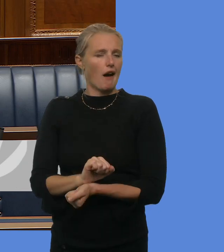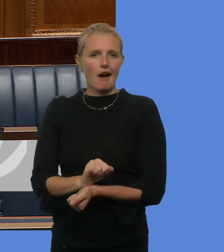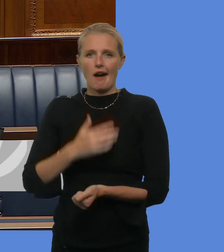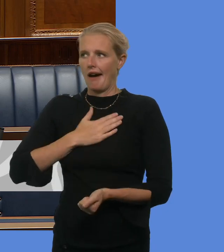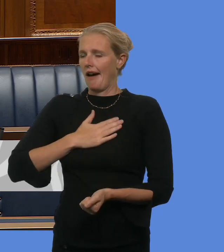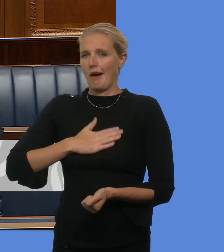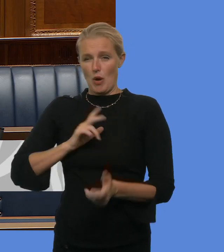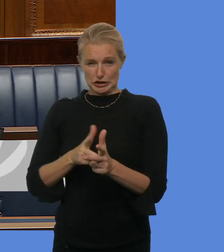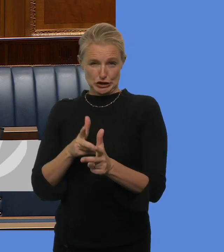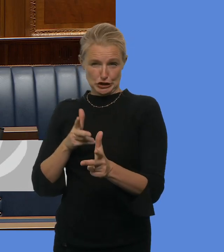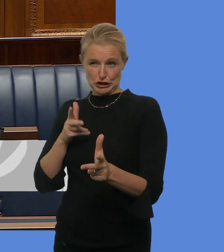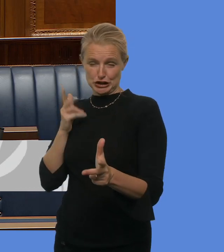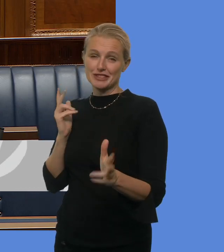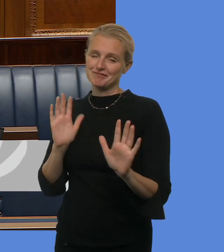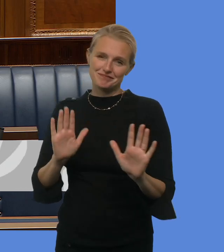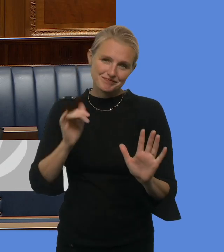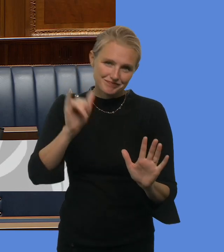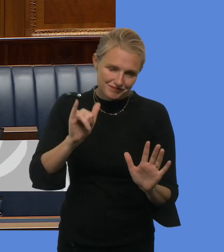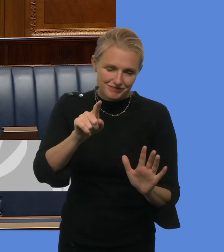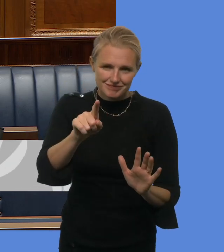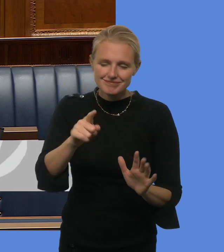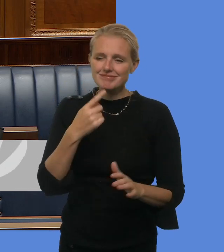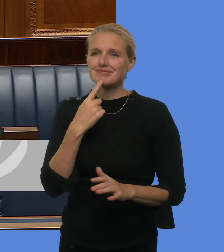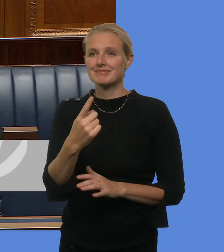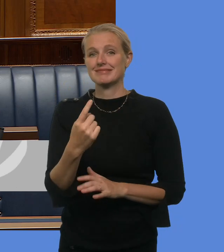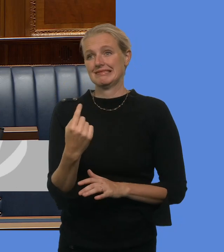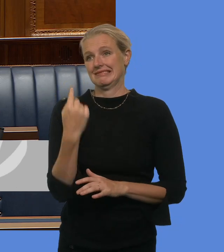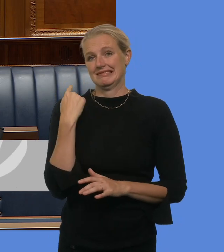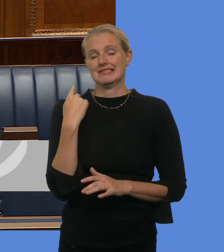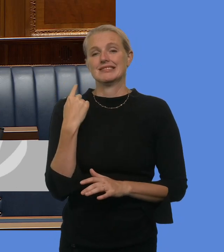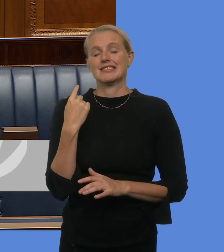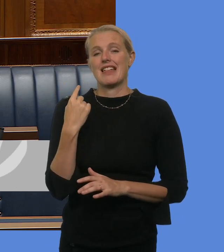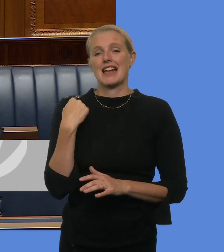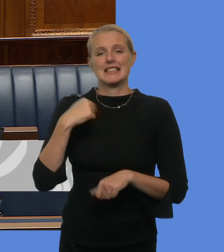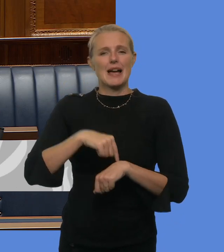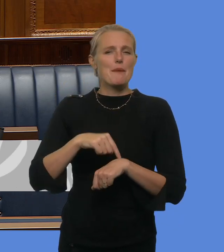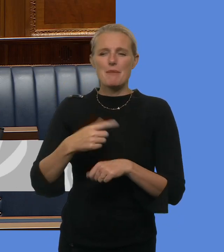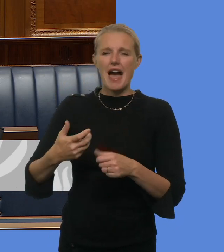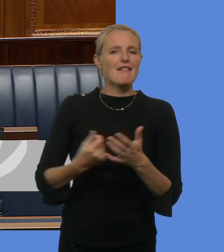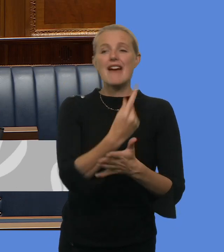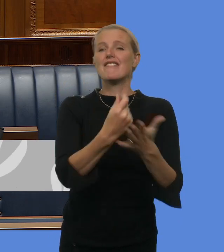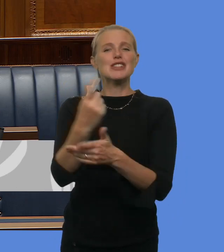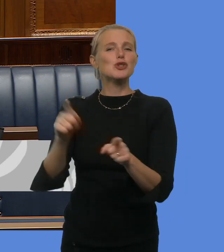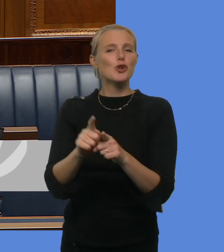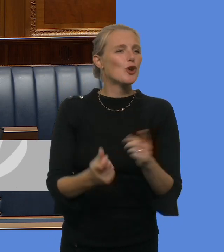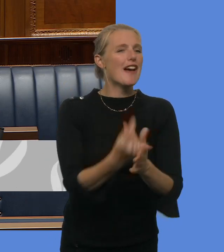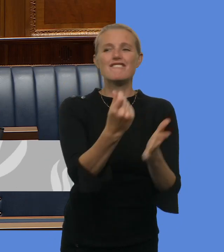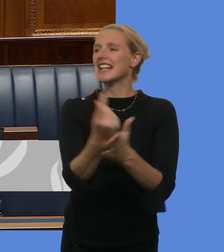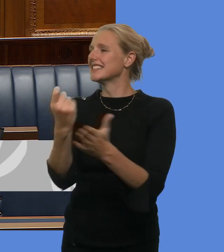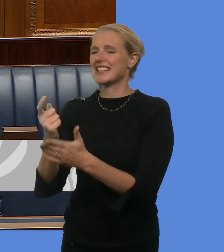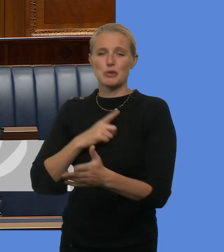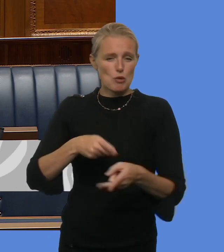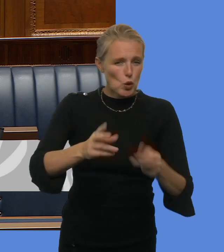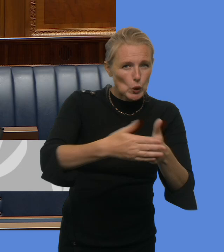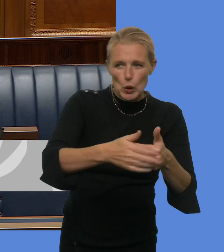streets at the weekend. So yes, just to impress upon them, there were events taking place in the wider area that involved road closures and so on at the